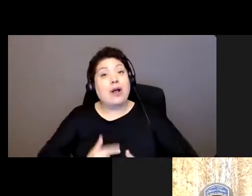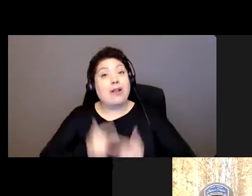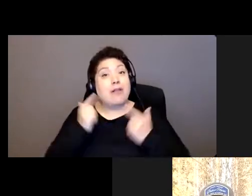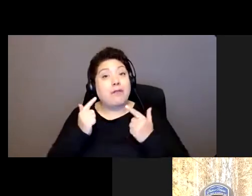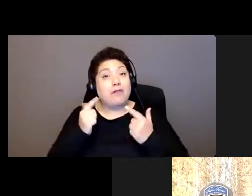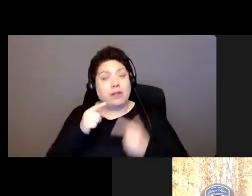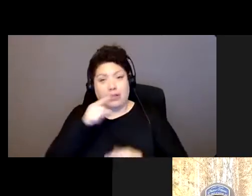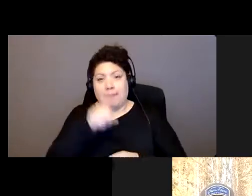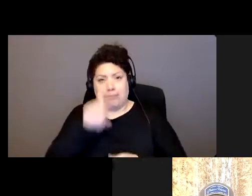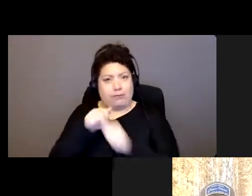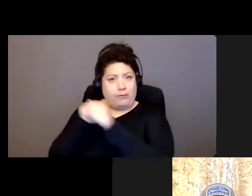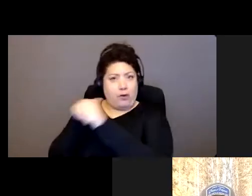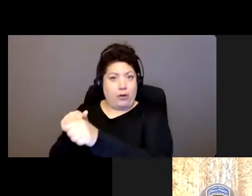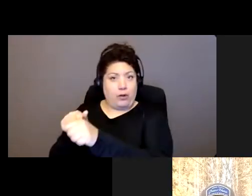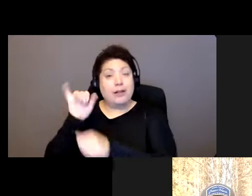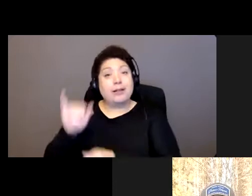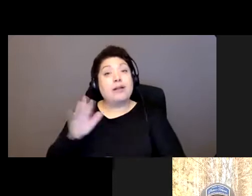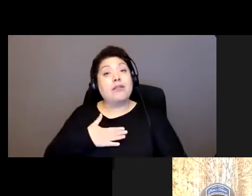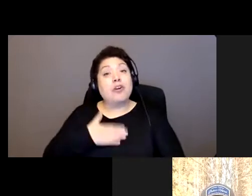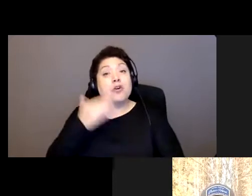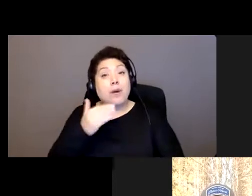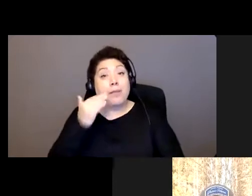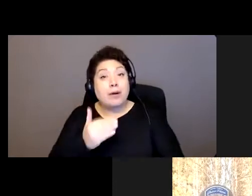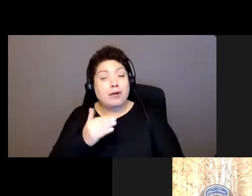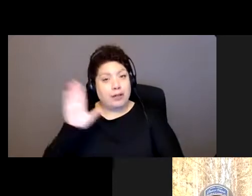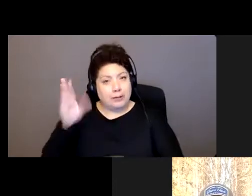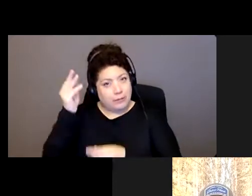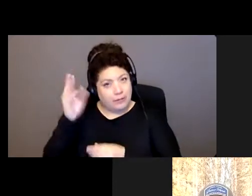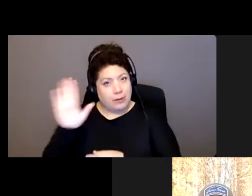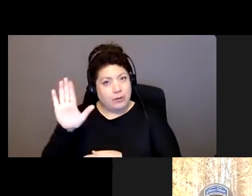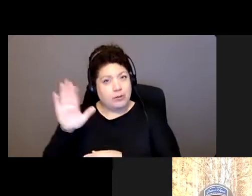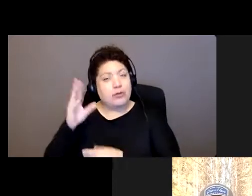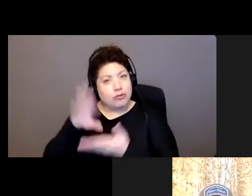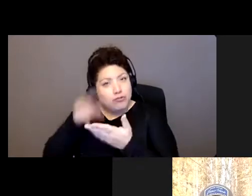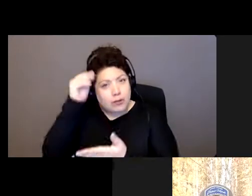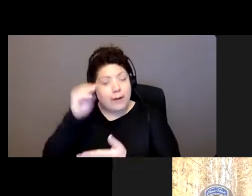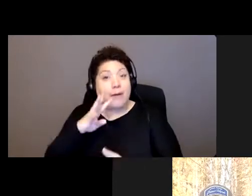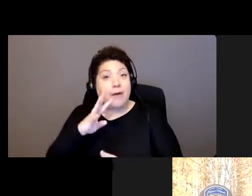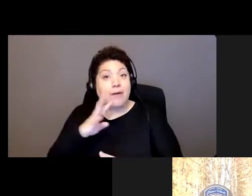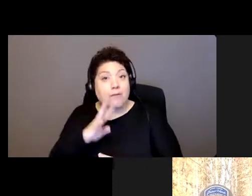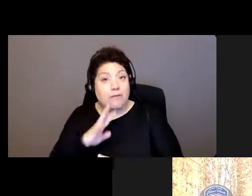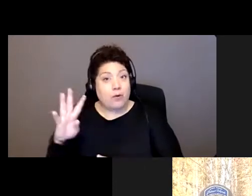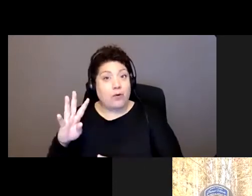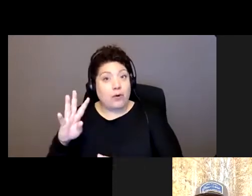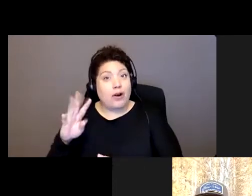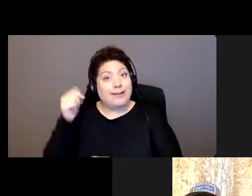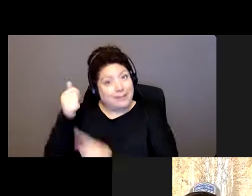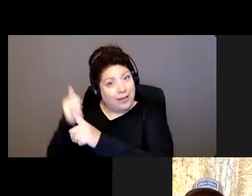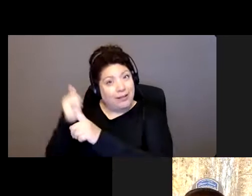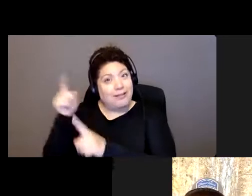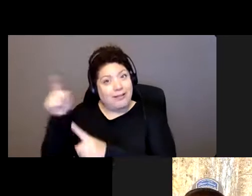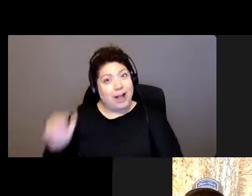was told when she was 4 years old. And then she's been practicing telling me she